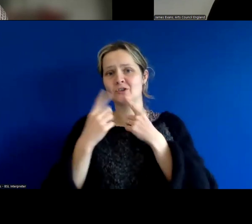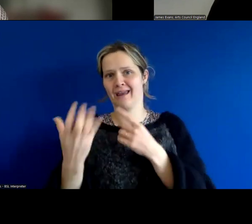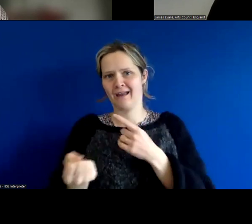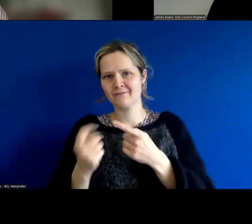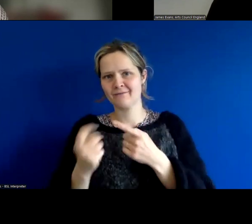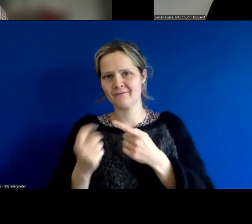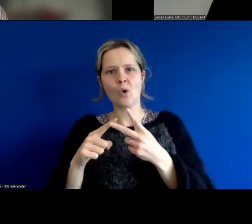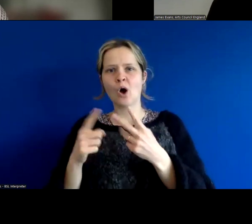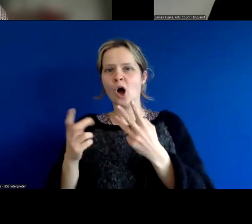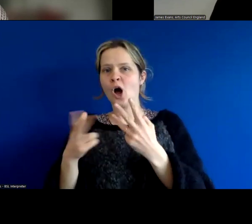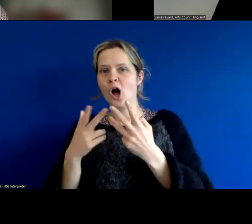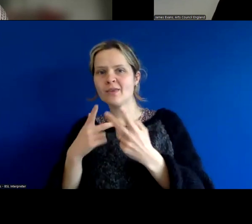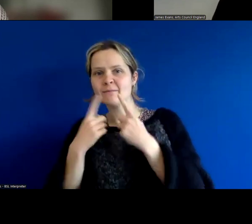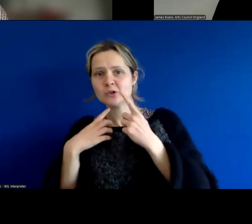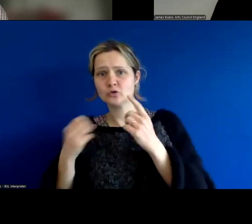change request,